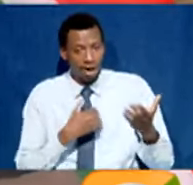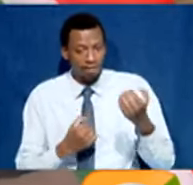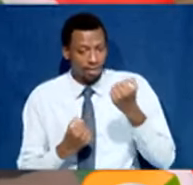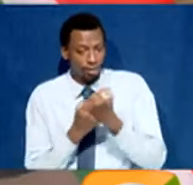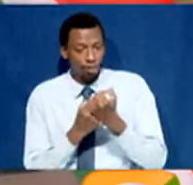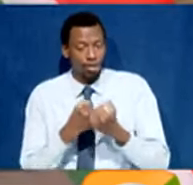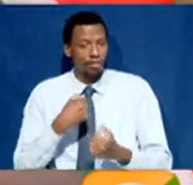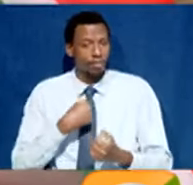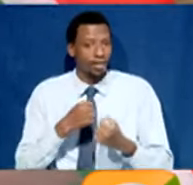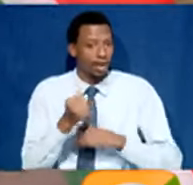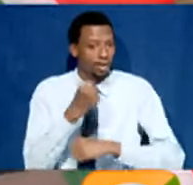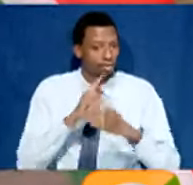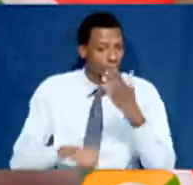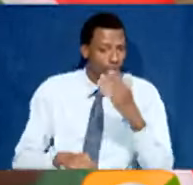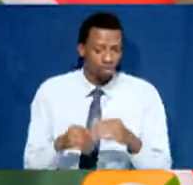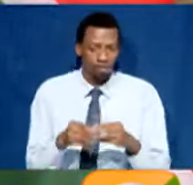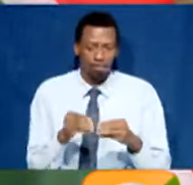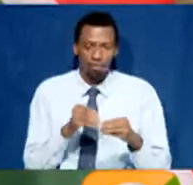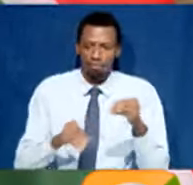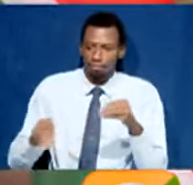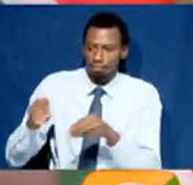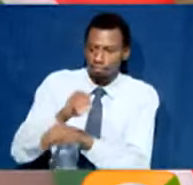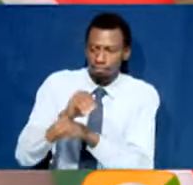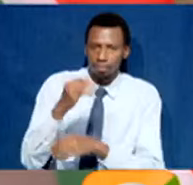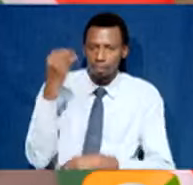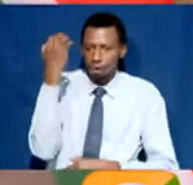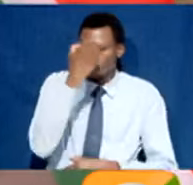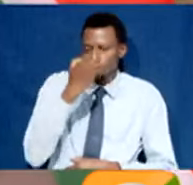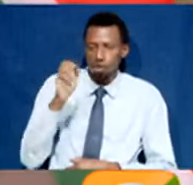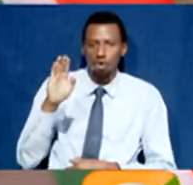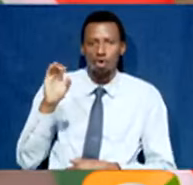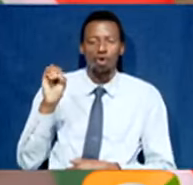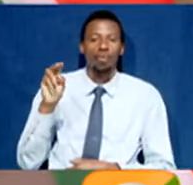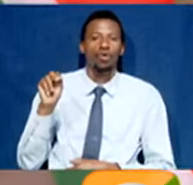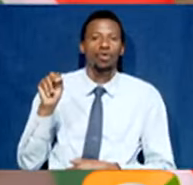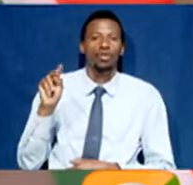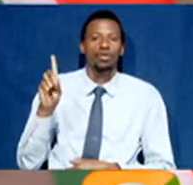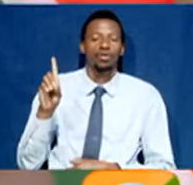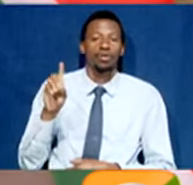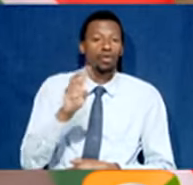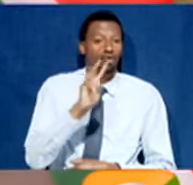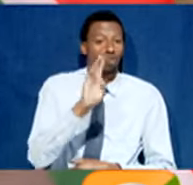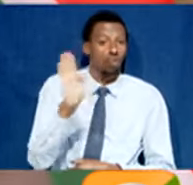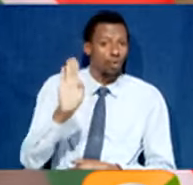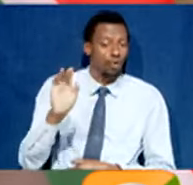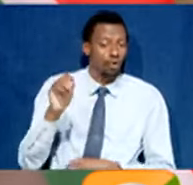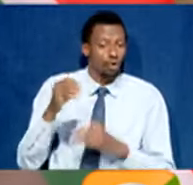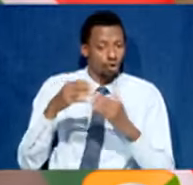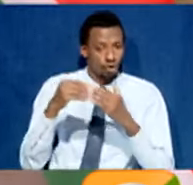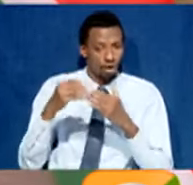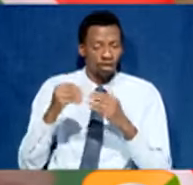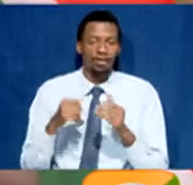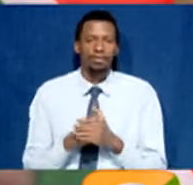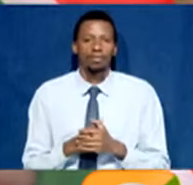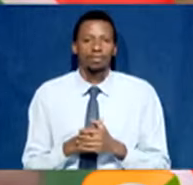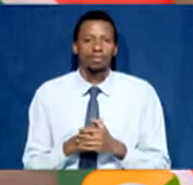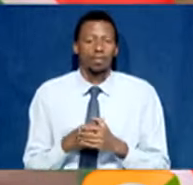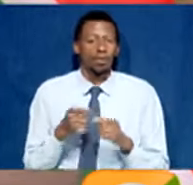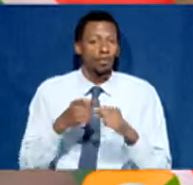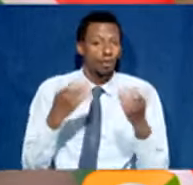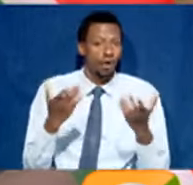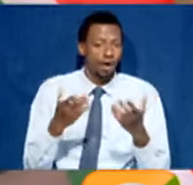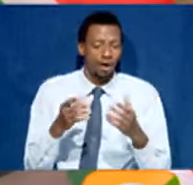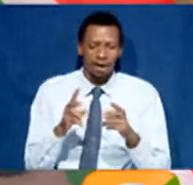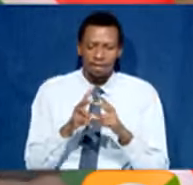do is to replace the Eurobond, which is $2 billion, $2 billion, mm-hmm. of